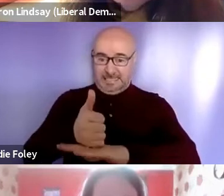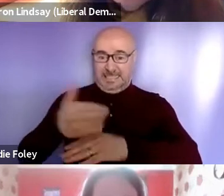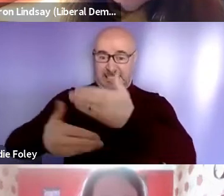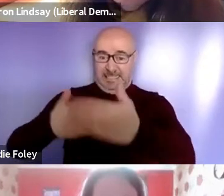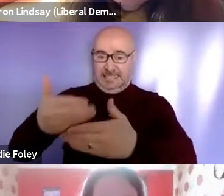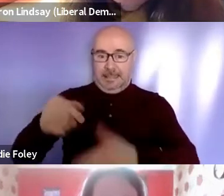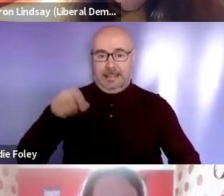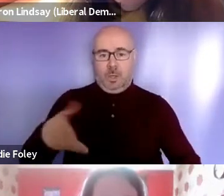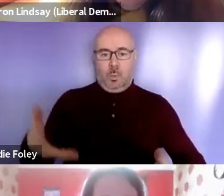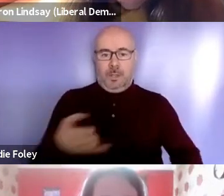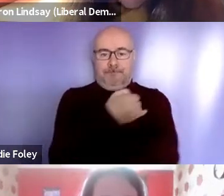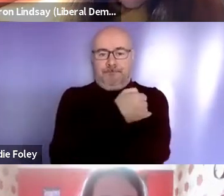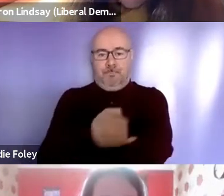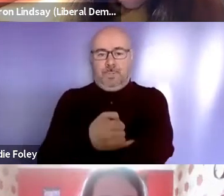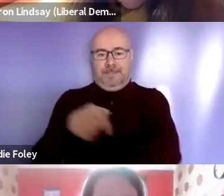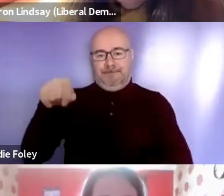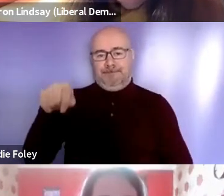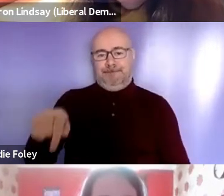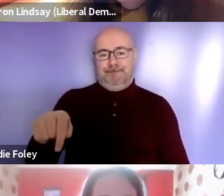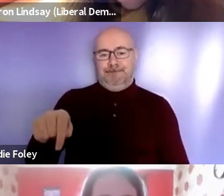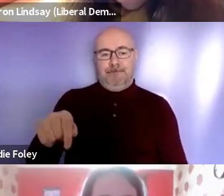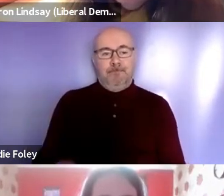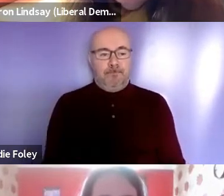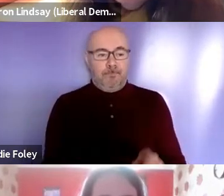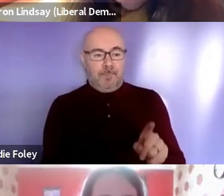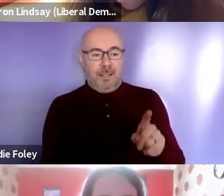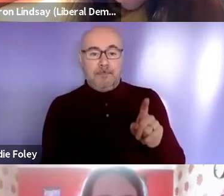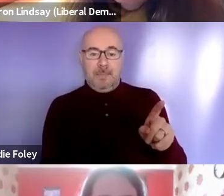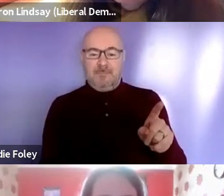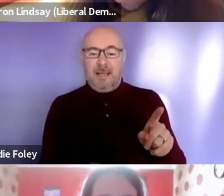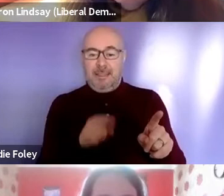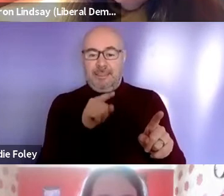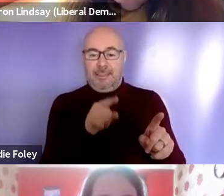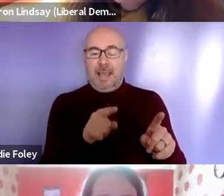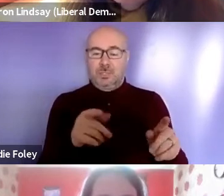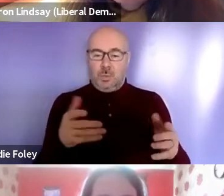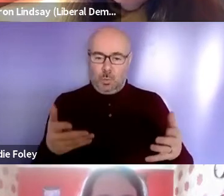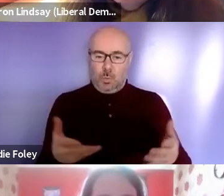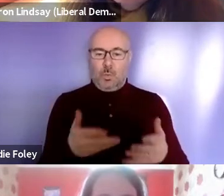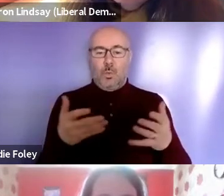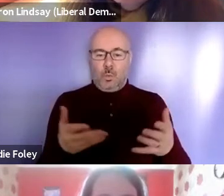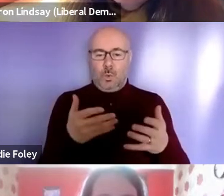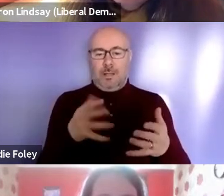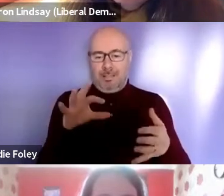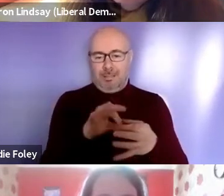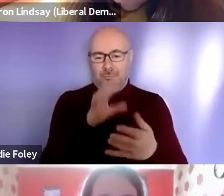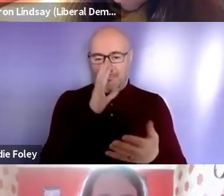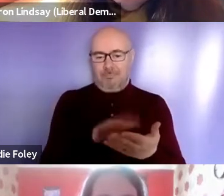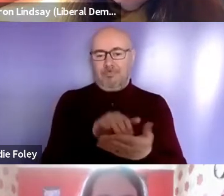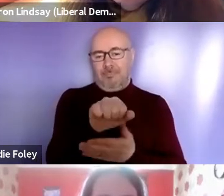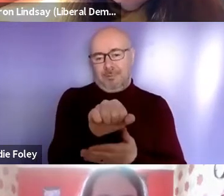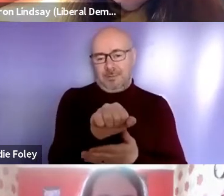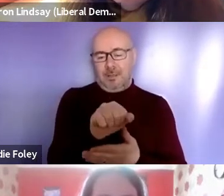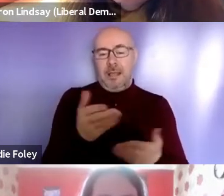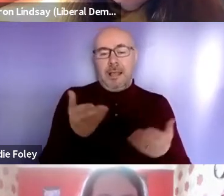get time to go into that, but I want to move us on to accessible travel. And Gillian Mackay, I'm going to come to you because you touched on this point